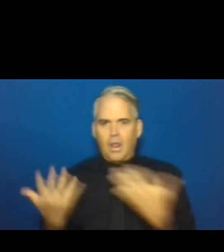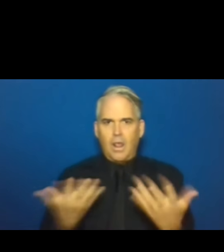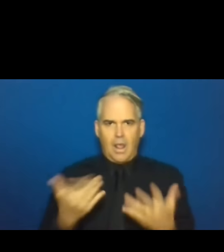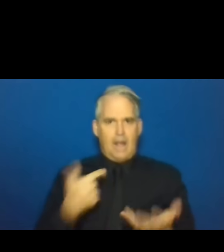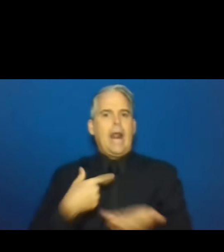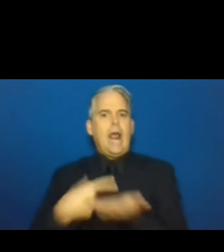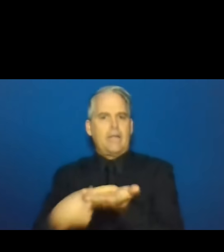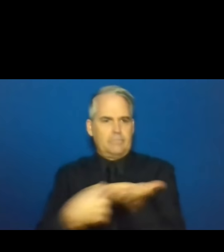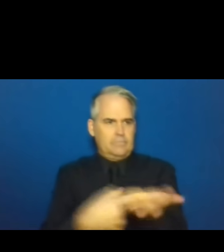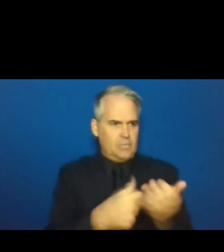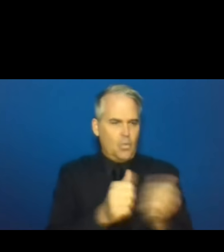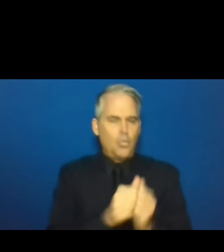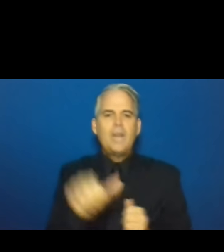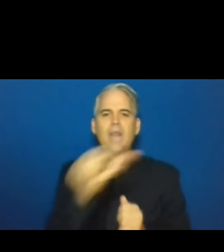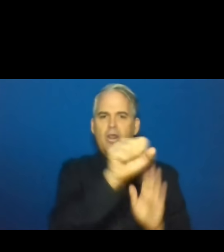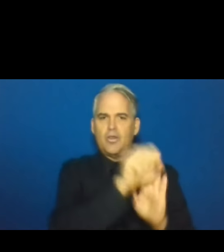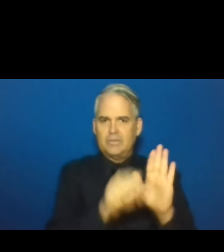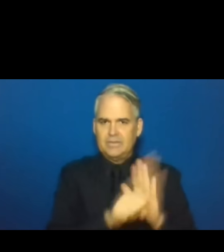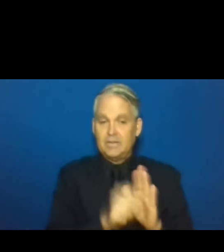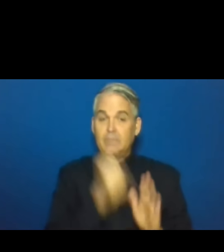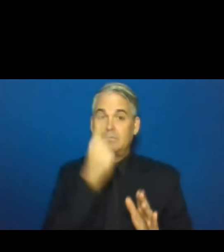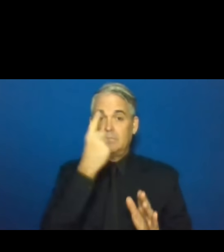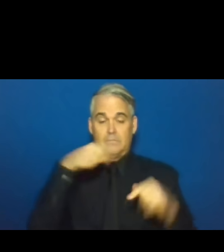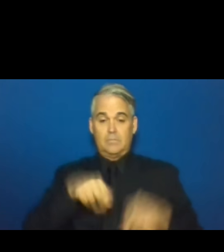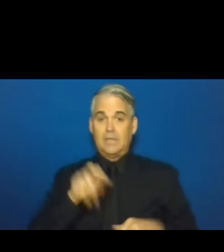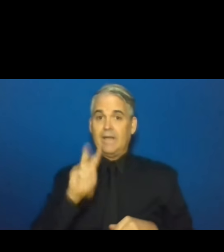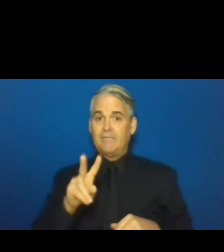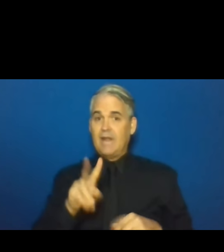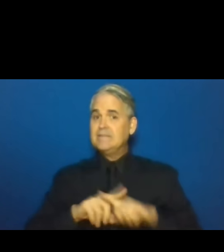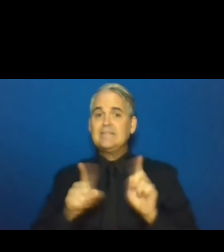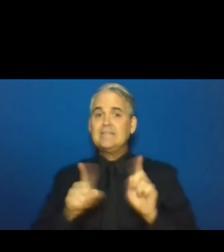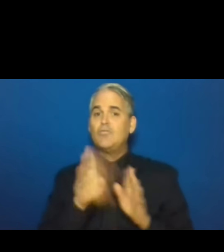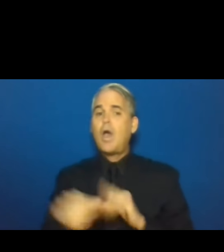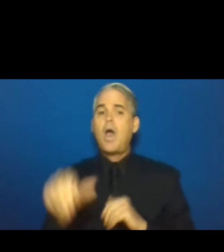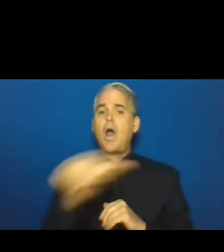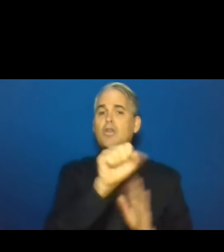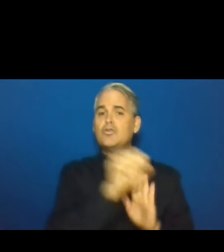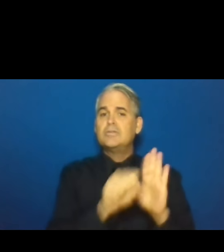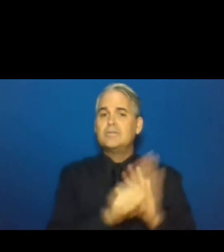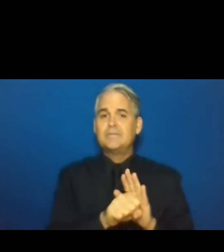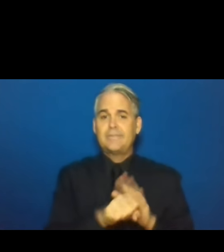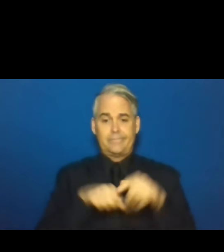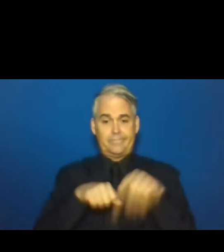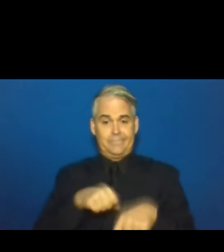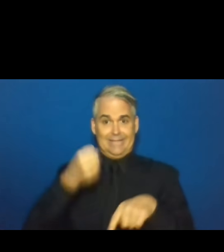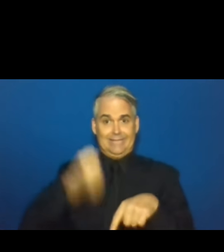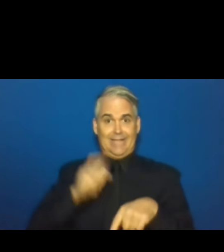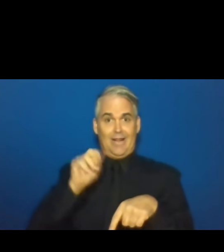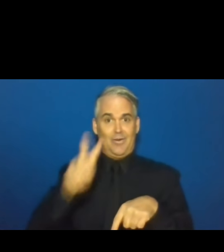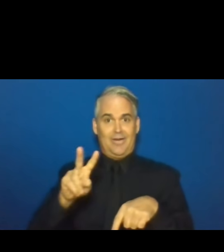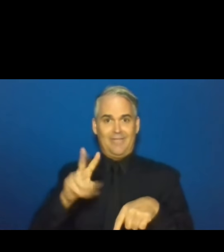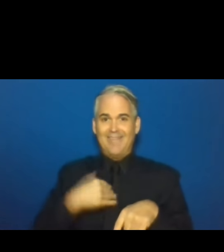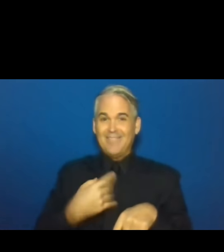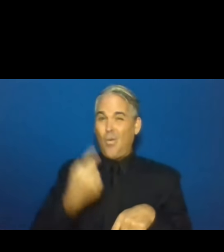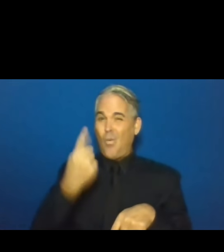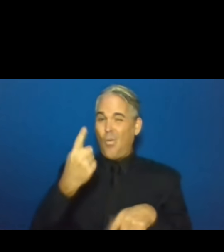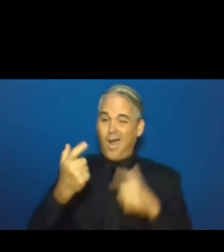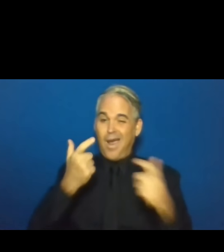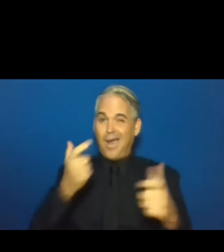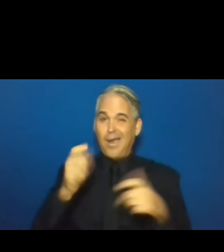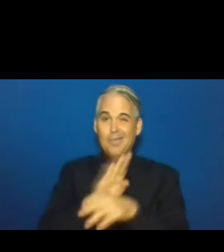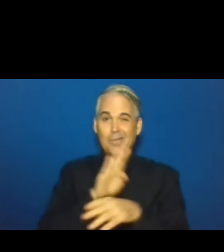Nevada is different than some states. We have basically in Southern Nevada, a one industry town that we have to try to balance the